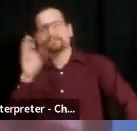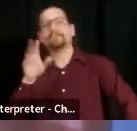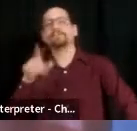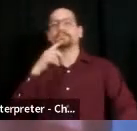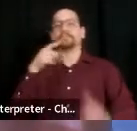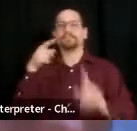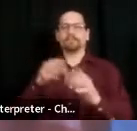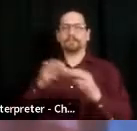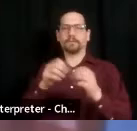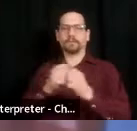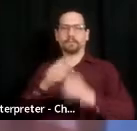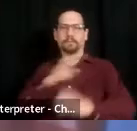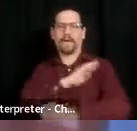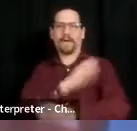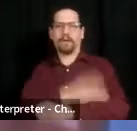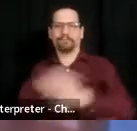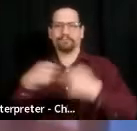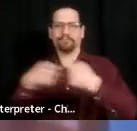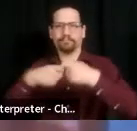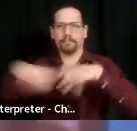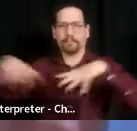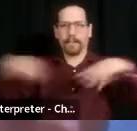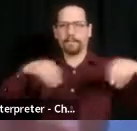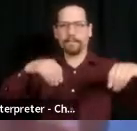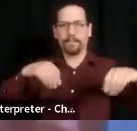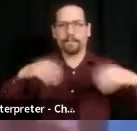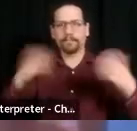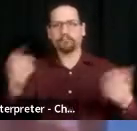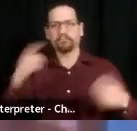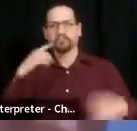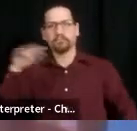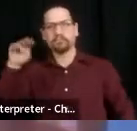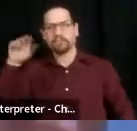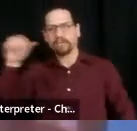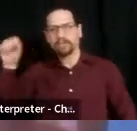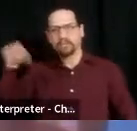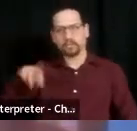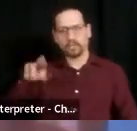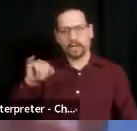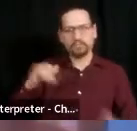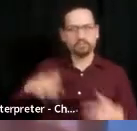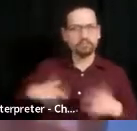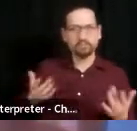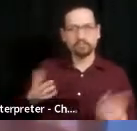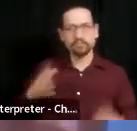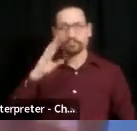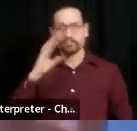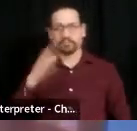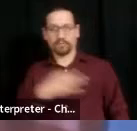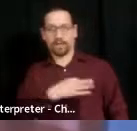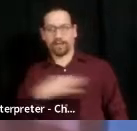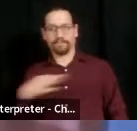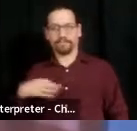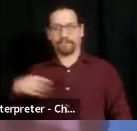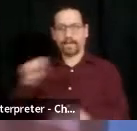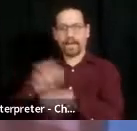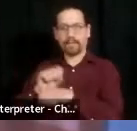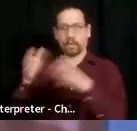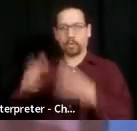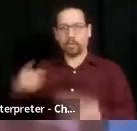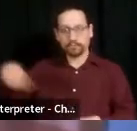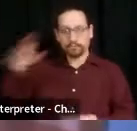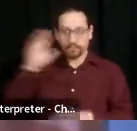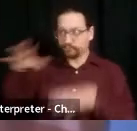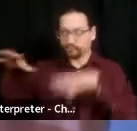over the next few hours and tomorrow? And what is National Grid's response going to be to that? No, yeah, and I'm just very happy